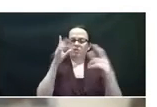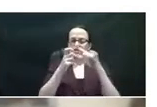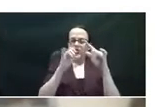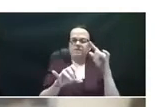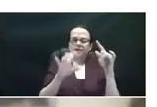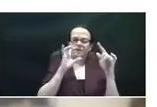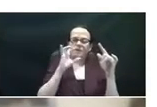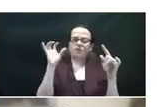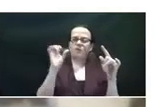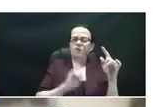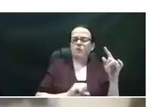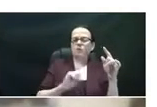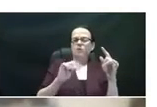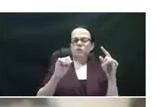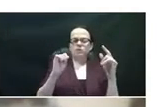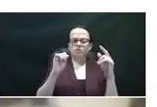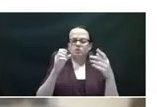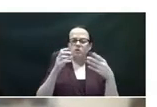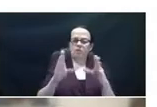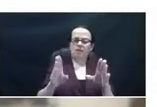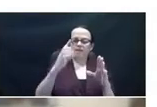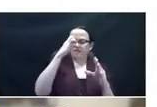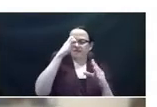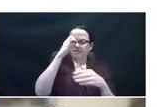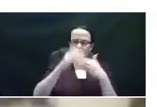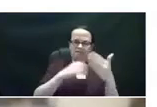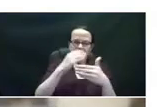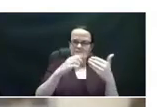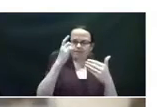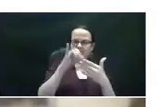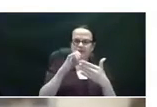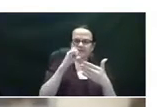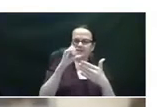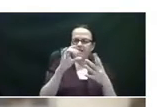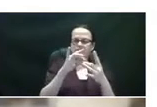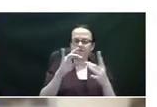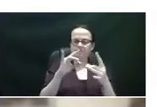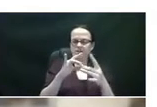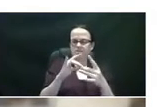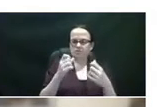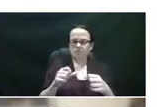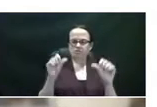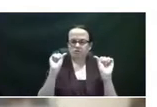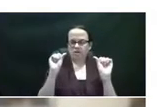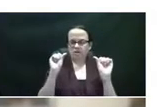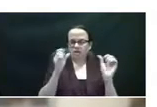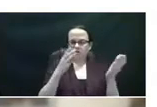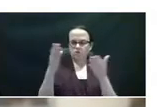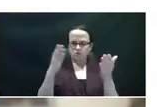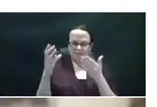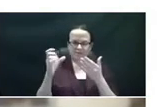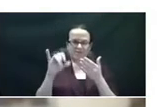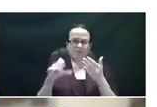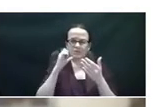chain of command approach or way of thinking, because it really was not the message that we were trying to deliver. It was not the message